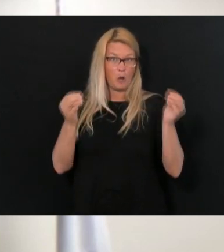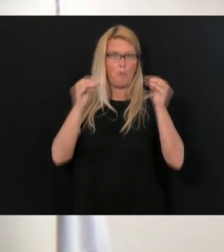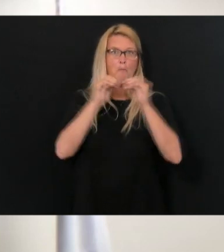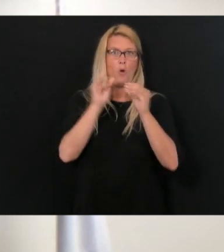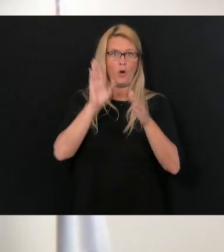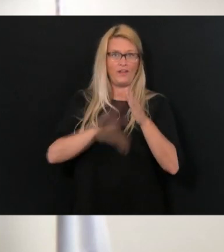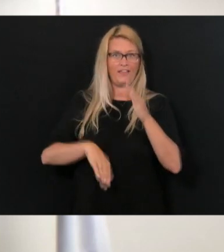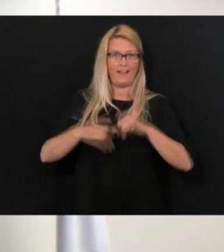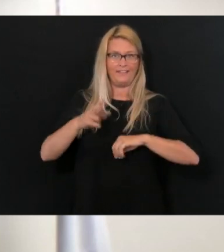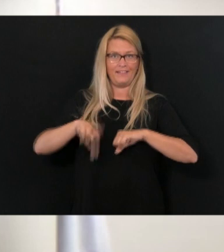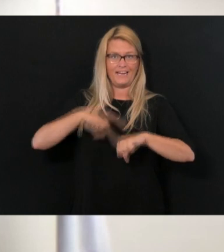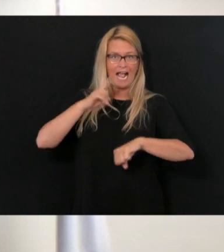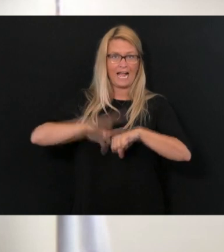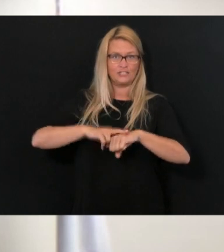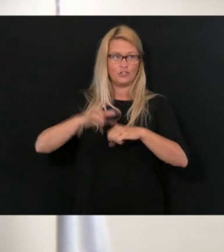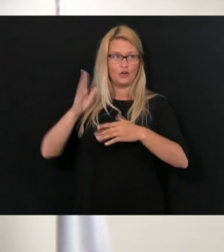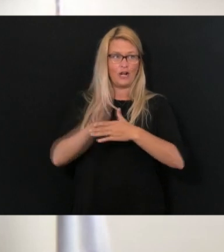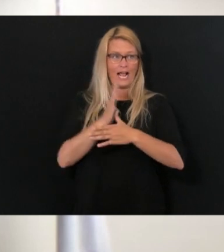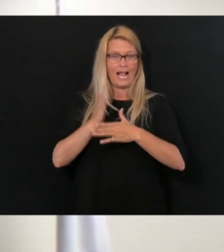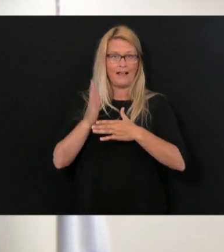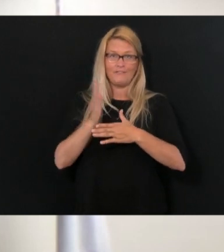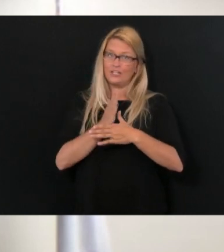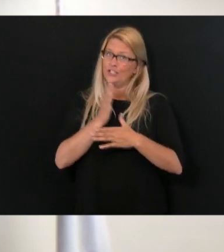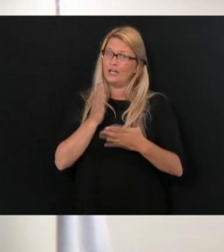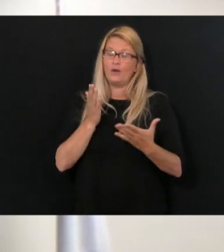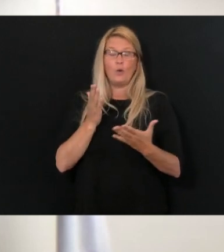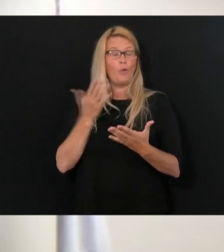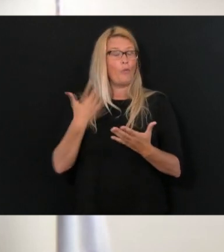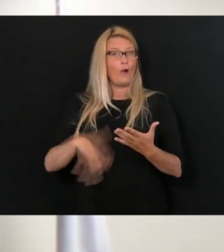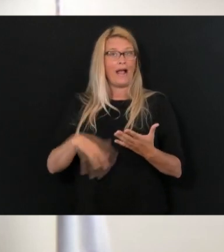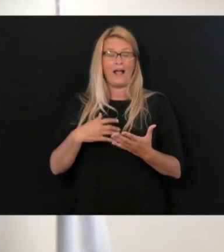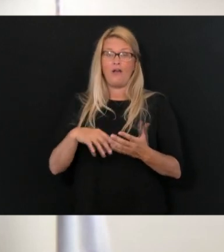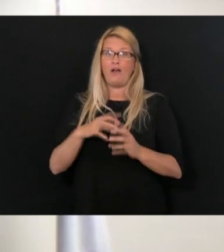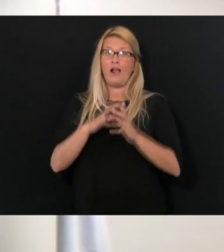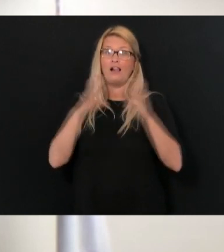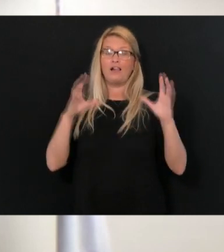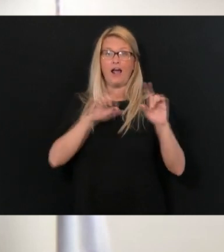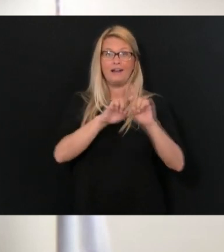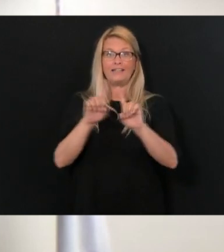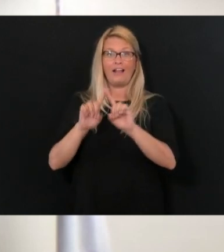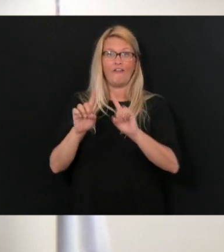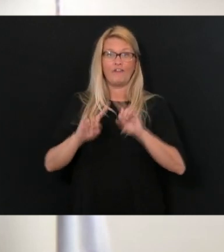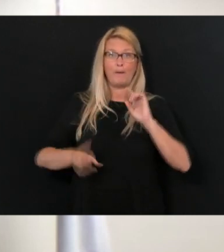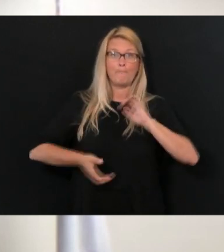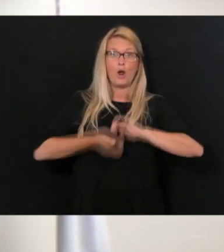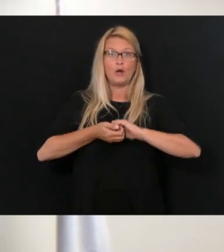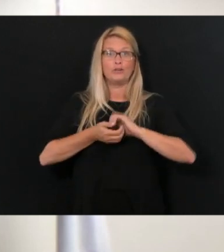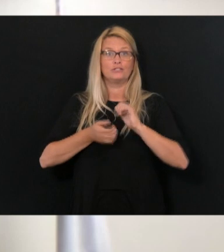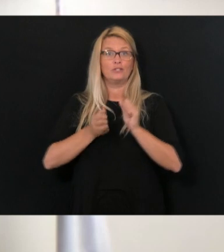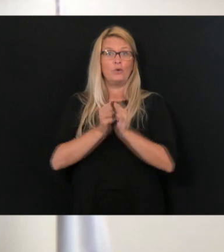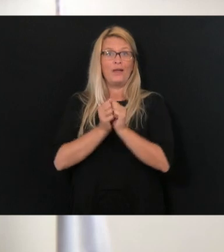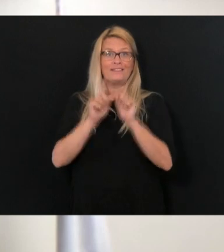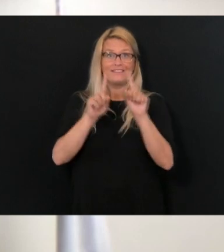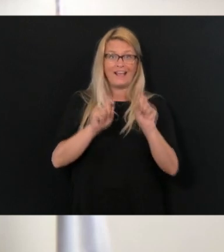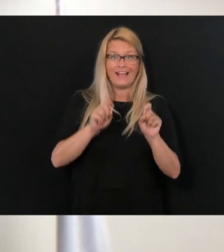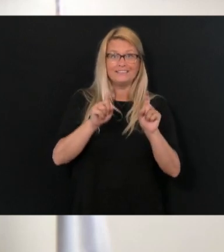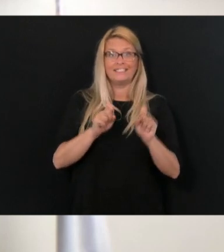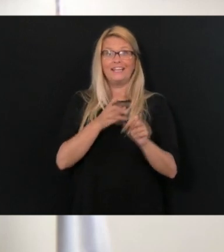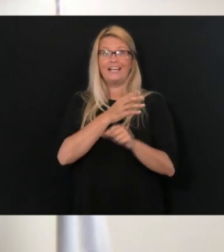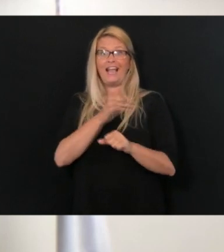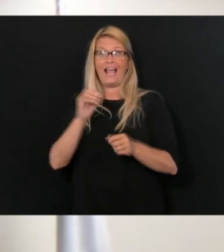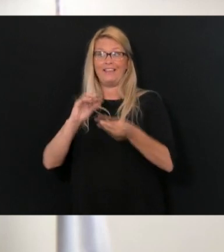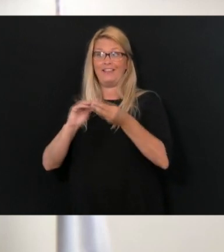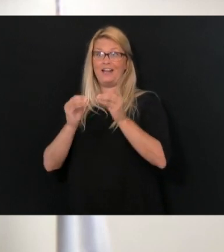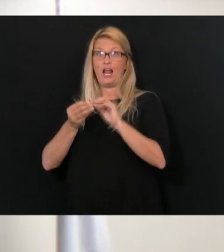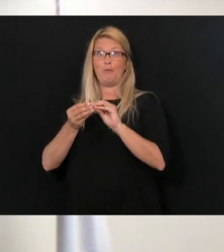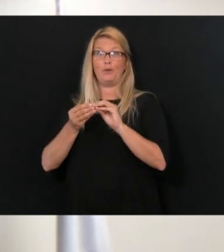average right now. So significant effort by a lot of different partners on testing, and even when you factor in the number of